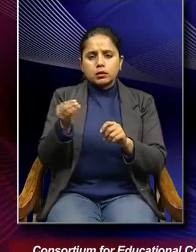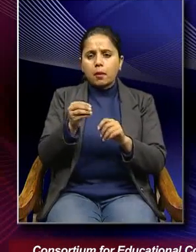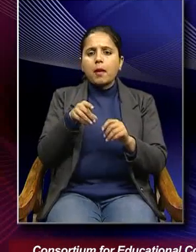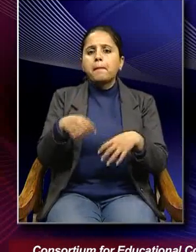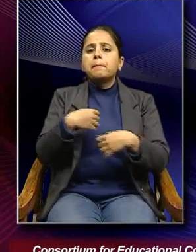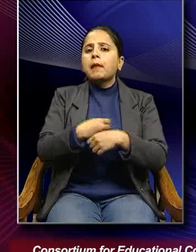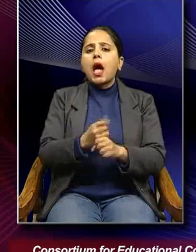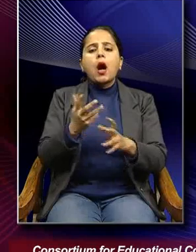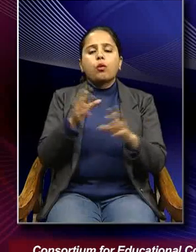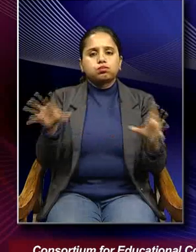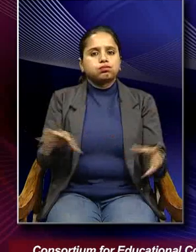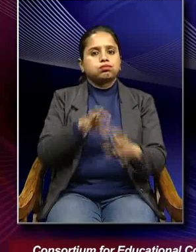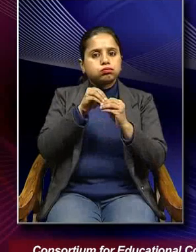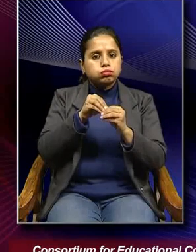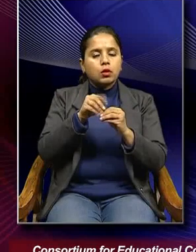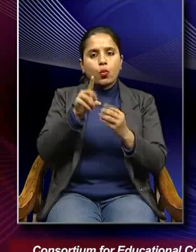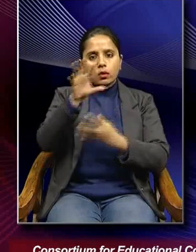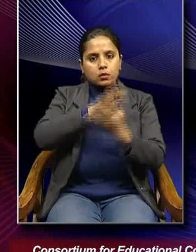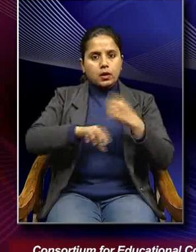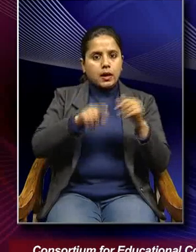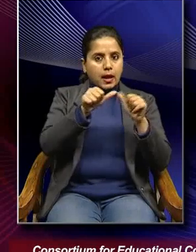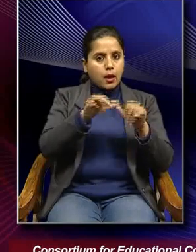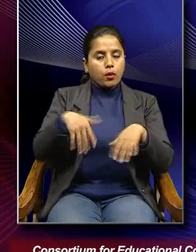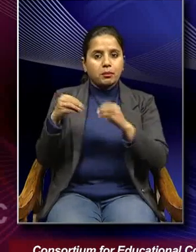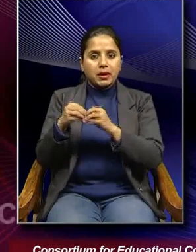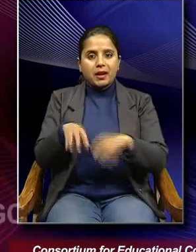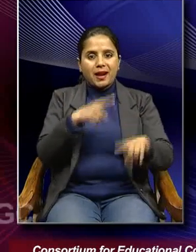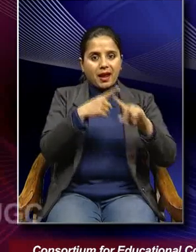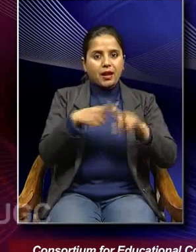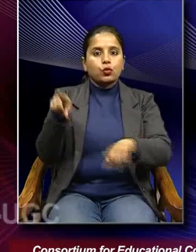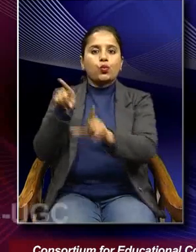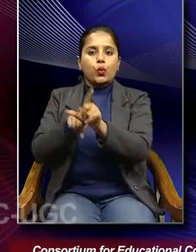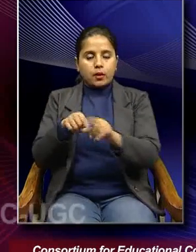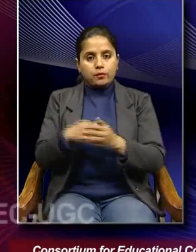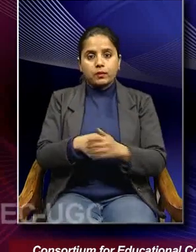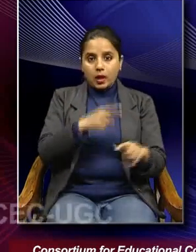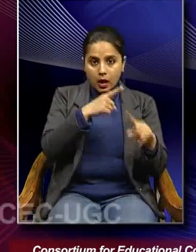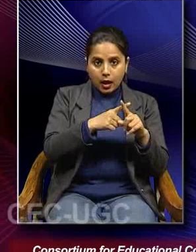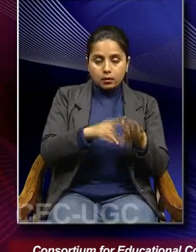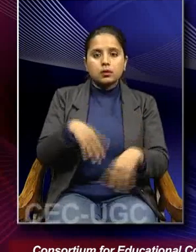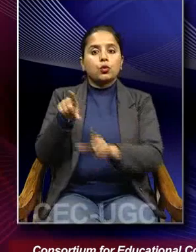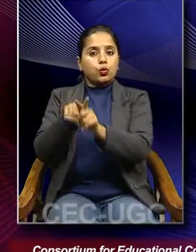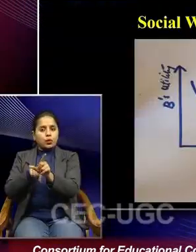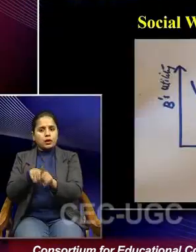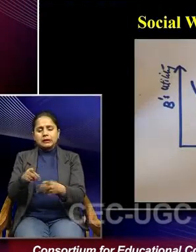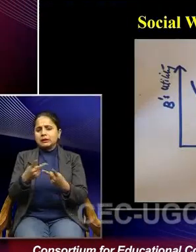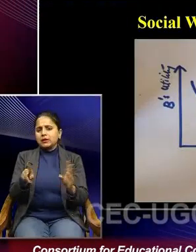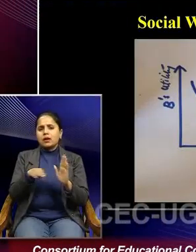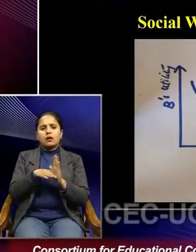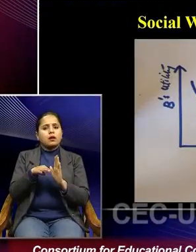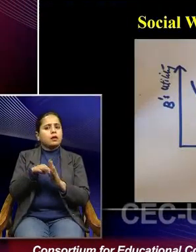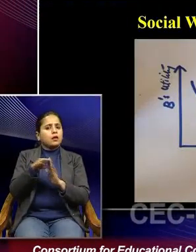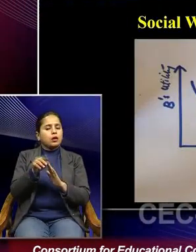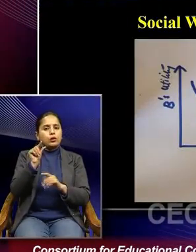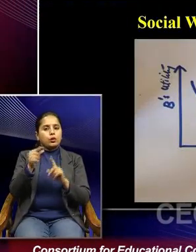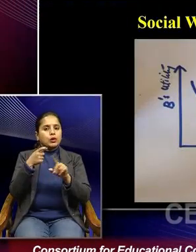of utilities of A and B, like X and Y. X and Y, different levels of